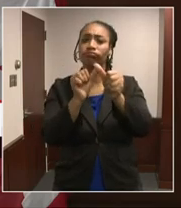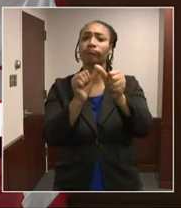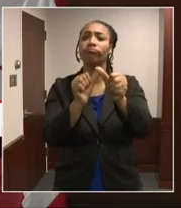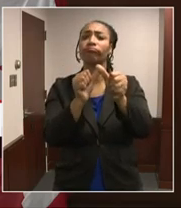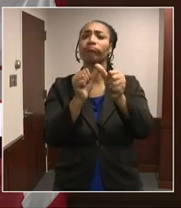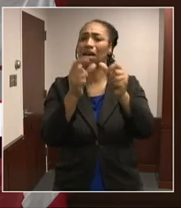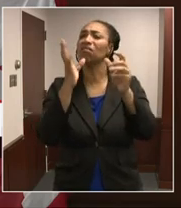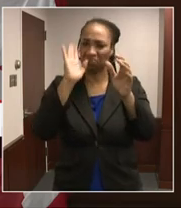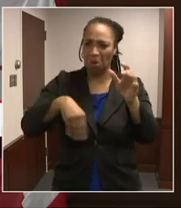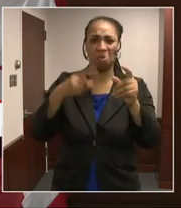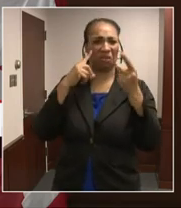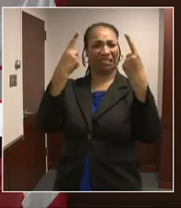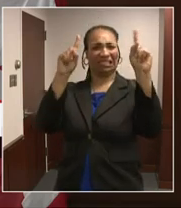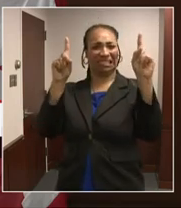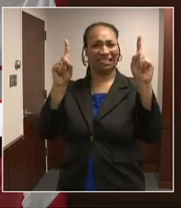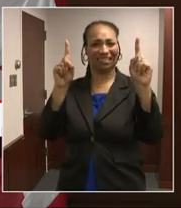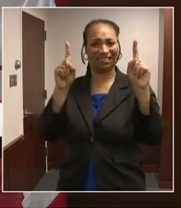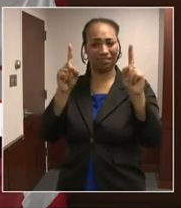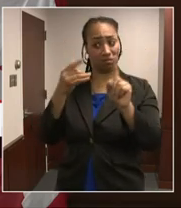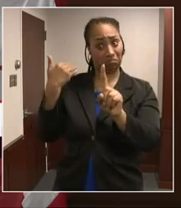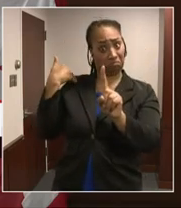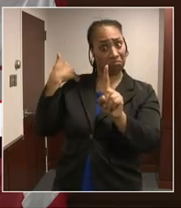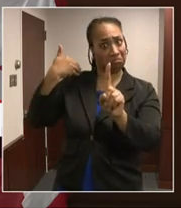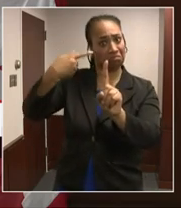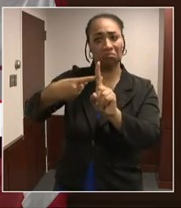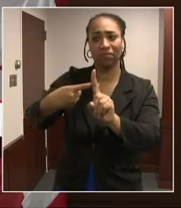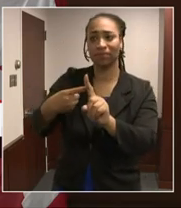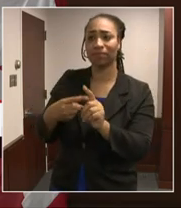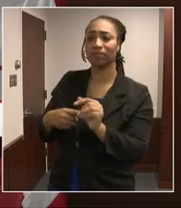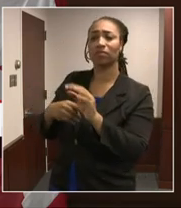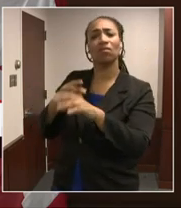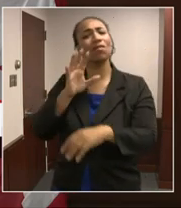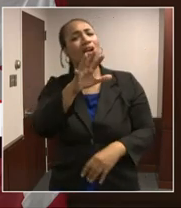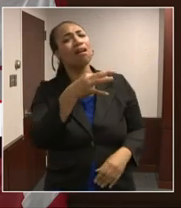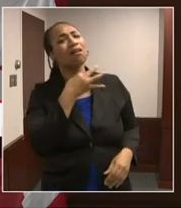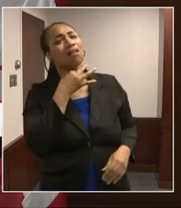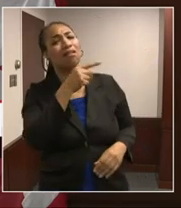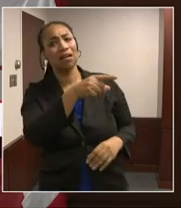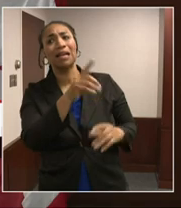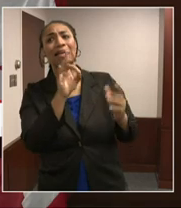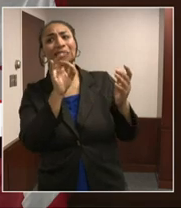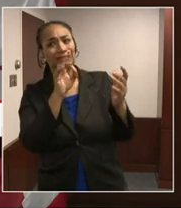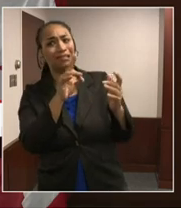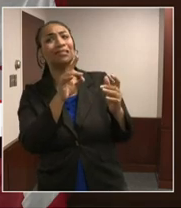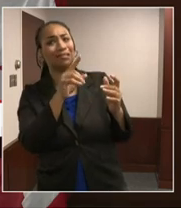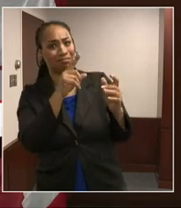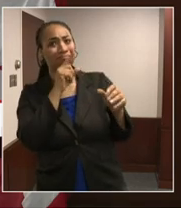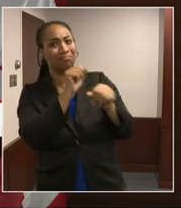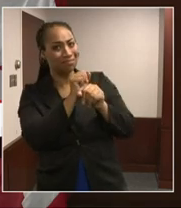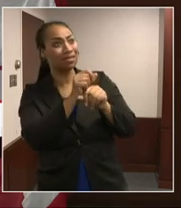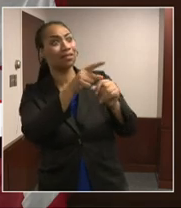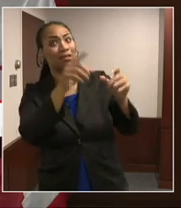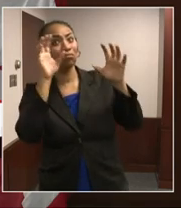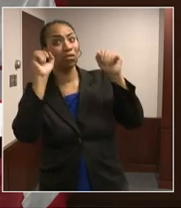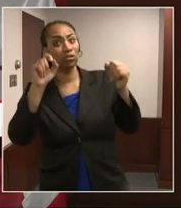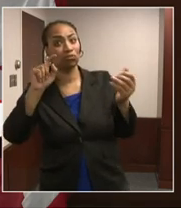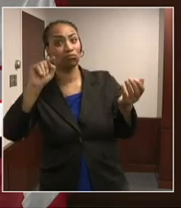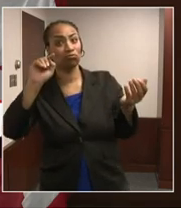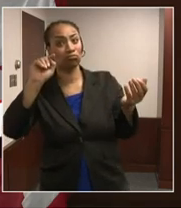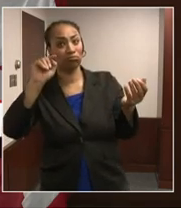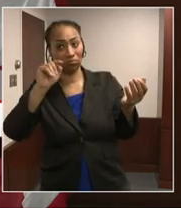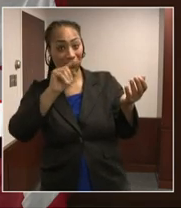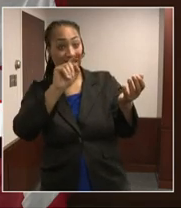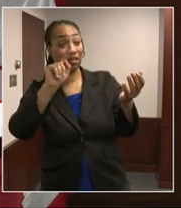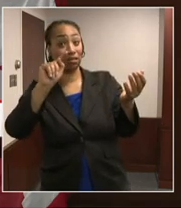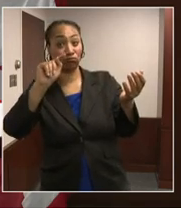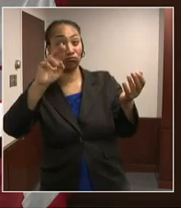this yesterday, both the executive order and the Bowser Act. You didn't have much to say on that yesterday. I mean, what kind of pressure are you feeling now to respond and make sure